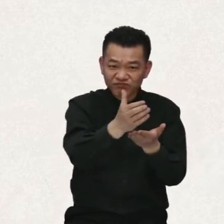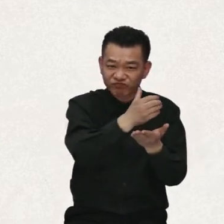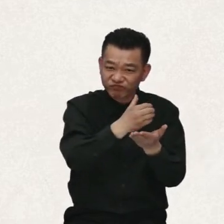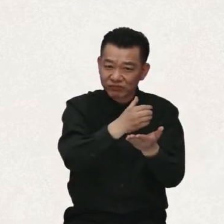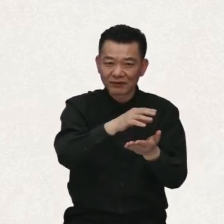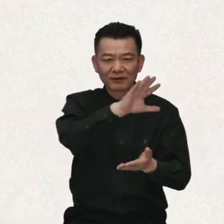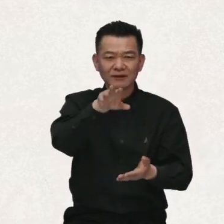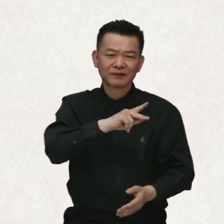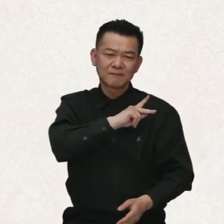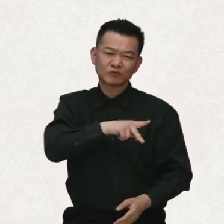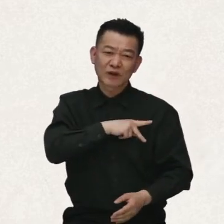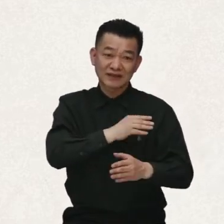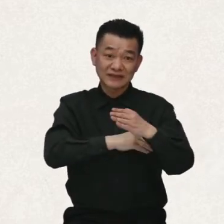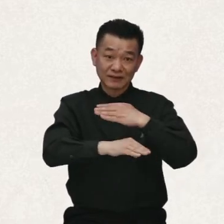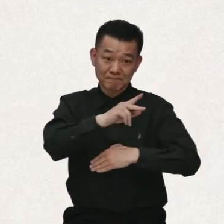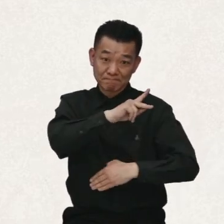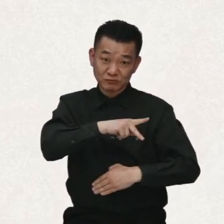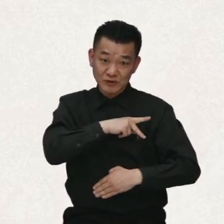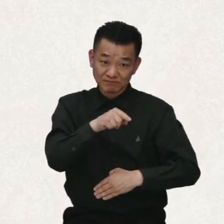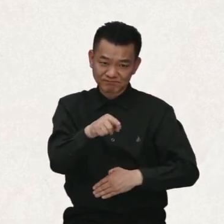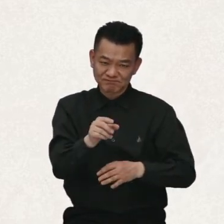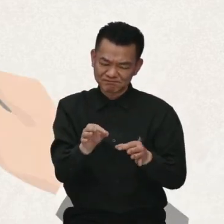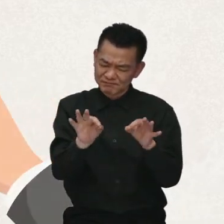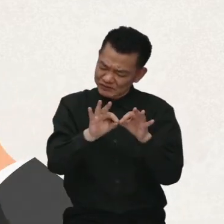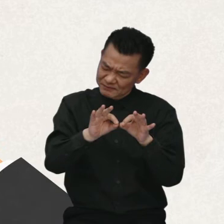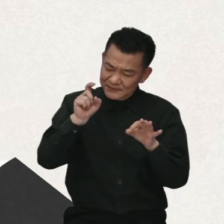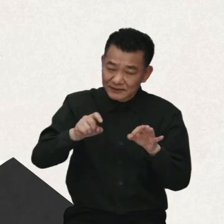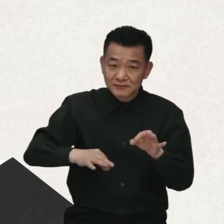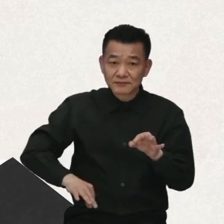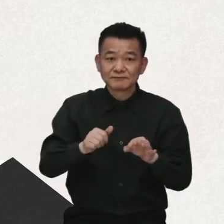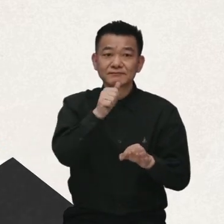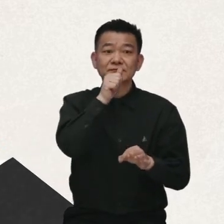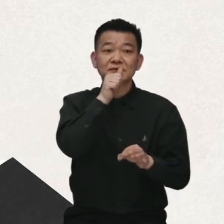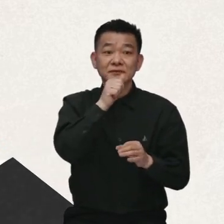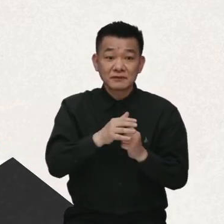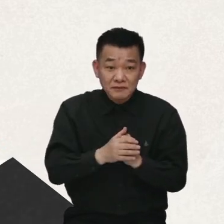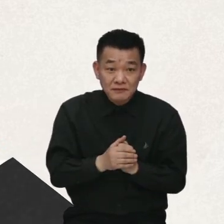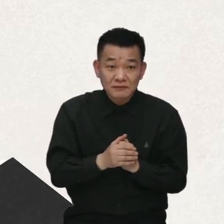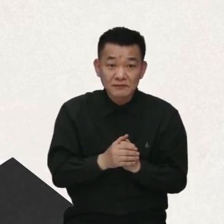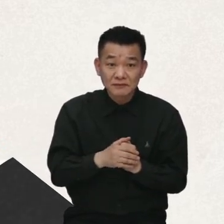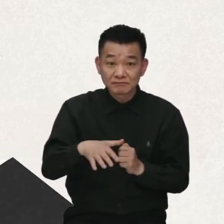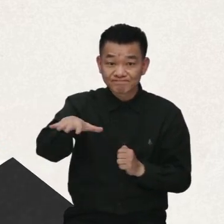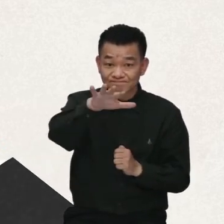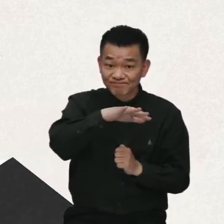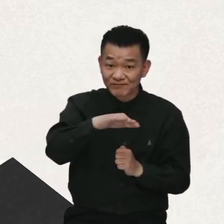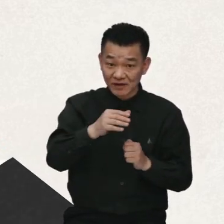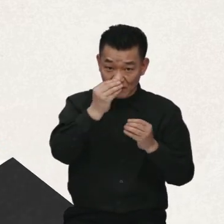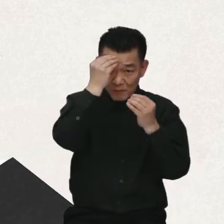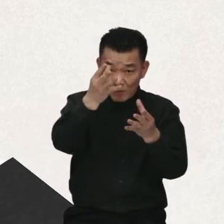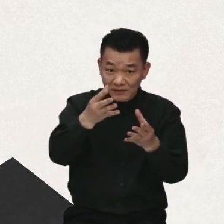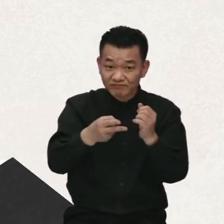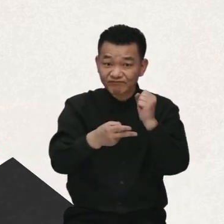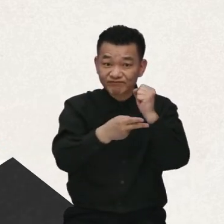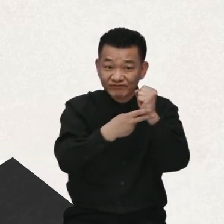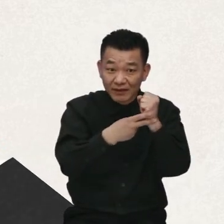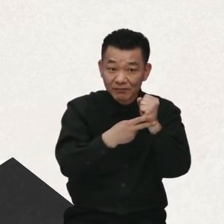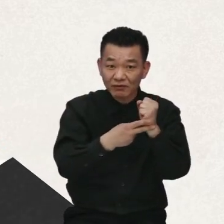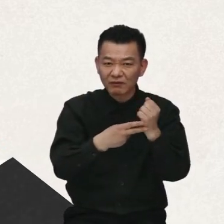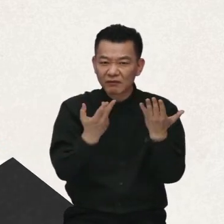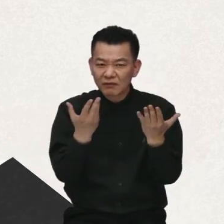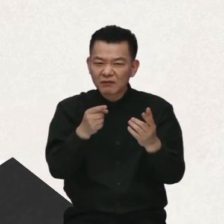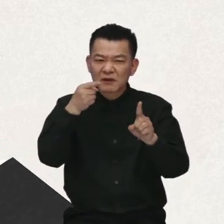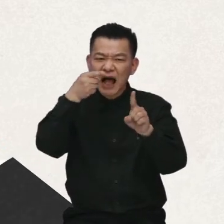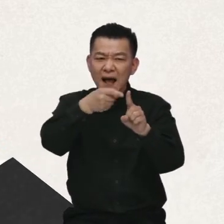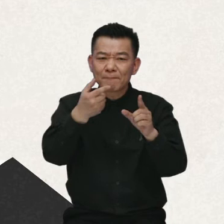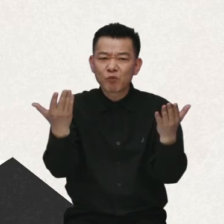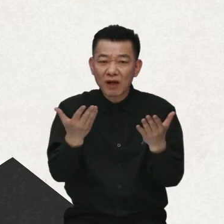to protect the privacy of persons with disabilities, knowing how the personal information is saved, stored, and for what purpose it is